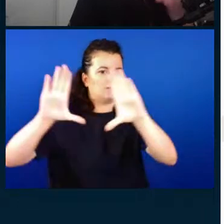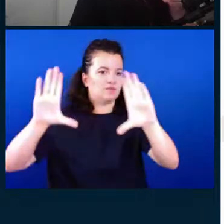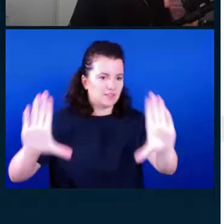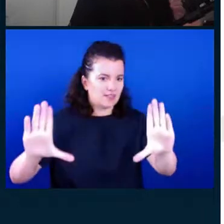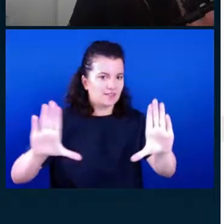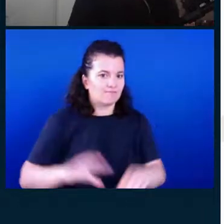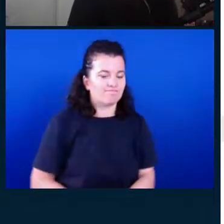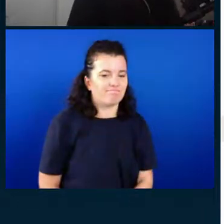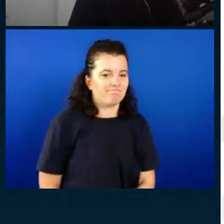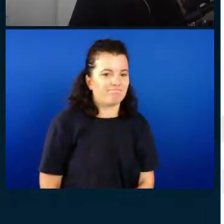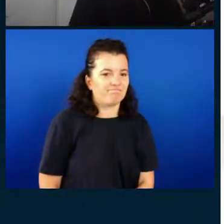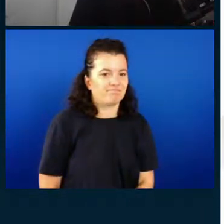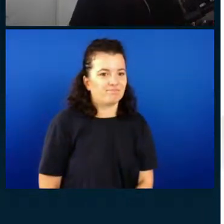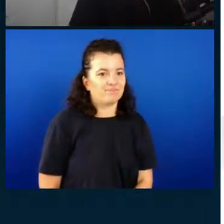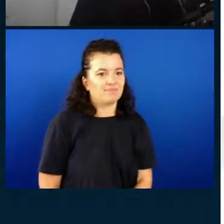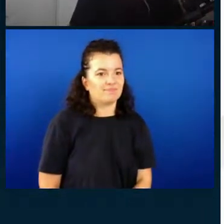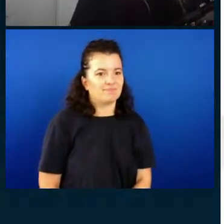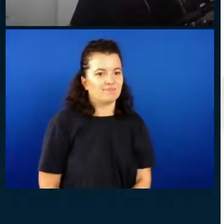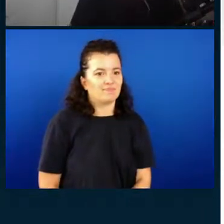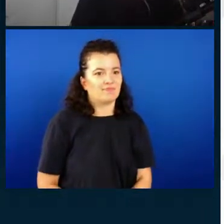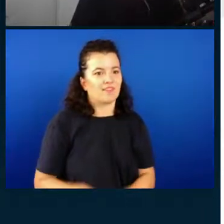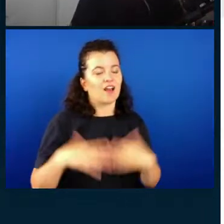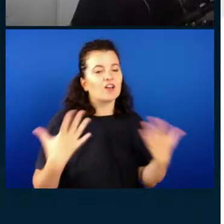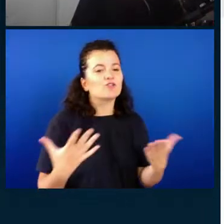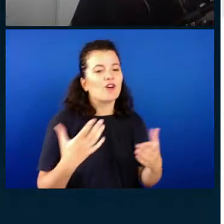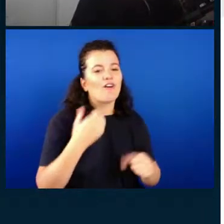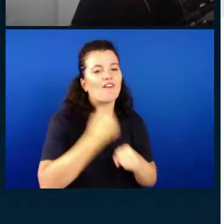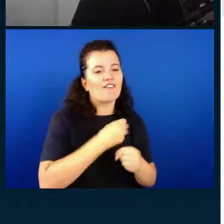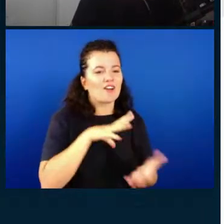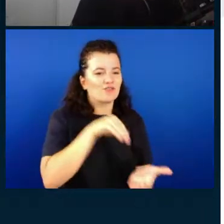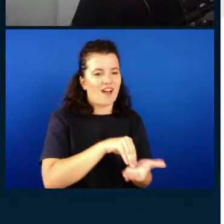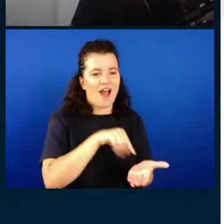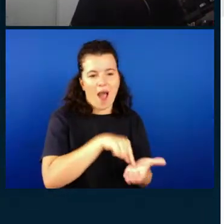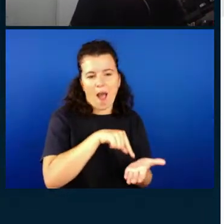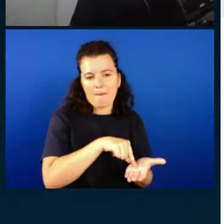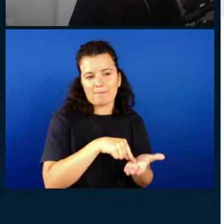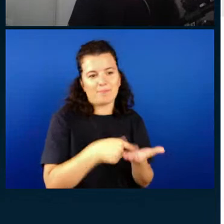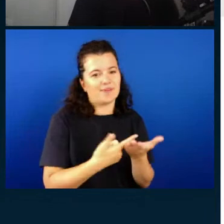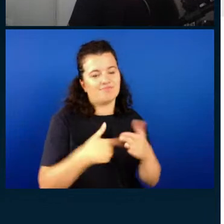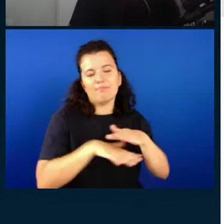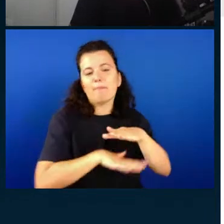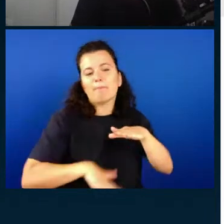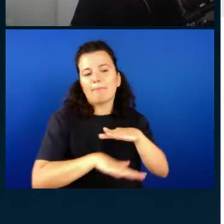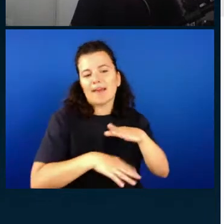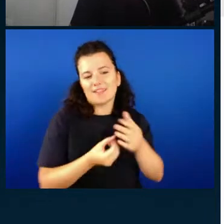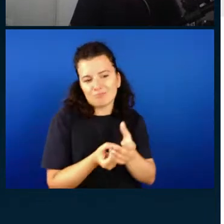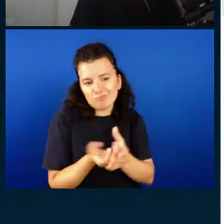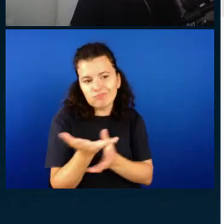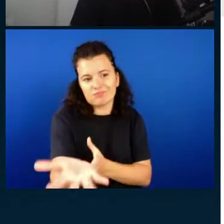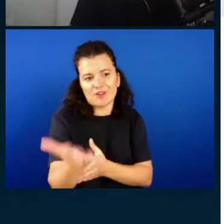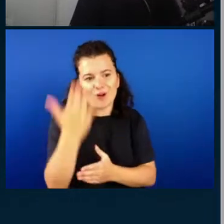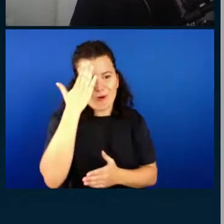So that's what a basic function app looks like when you use it with PowerShell.